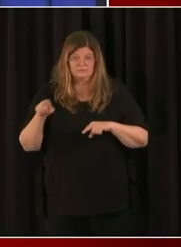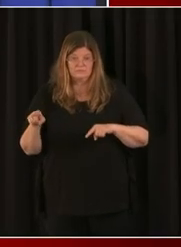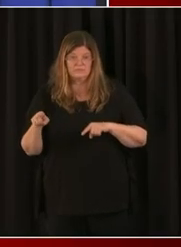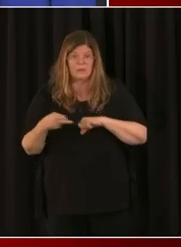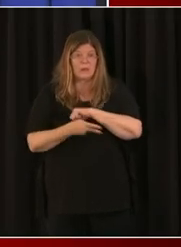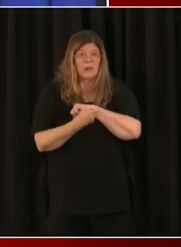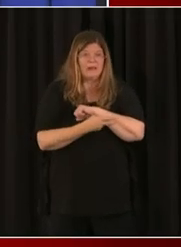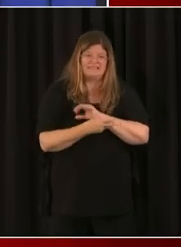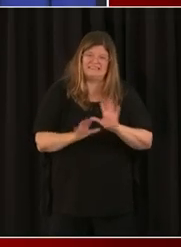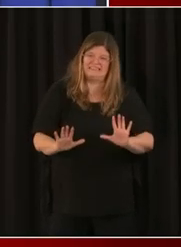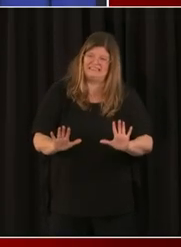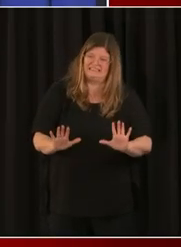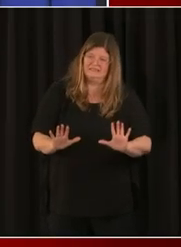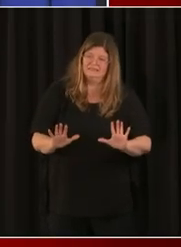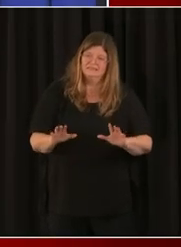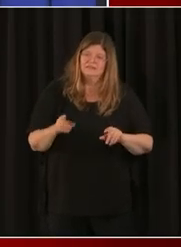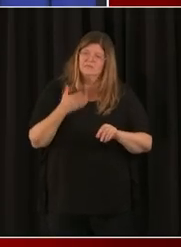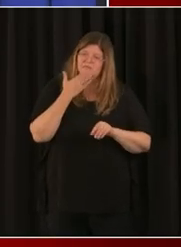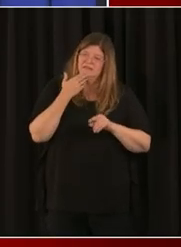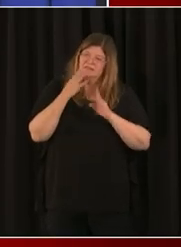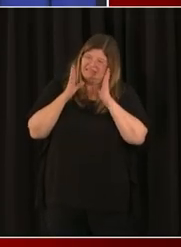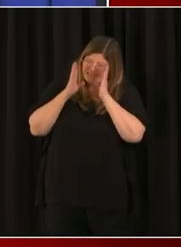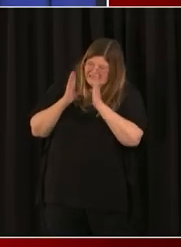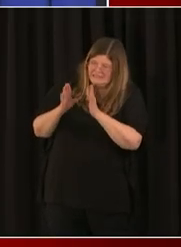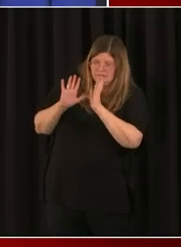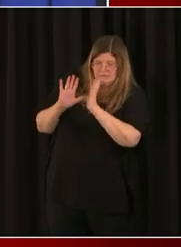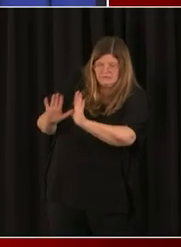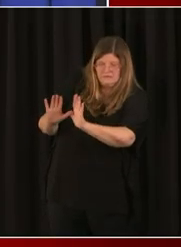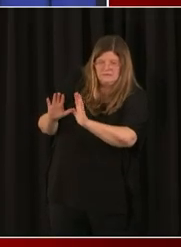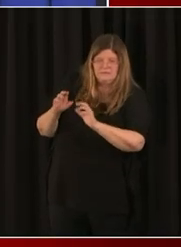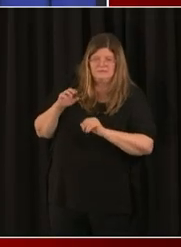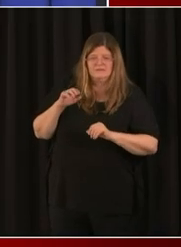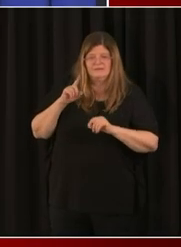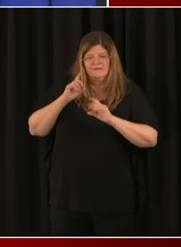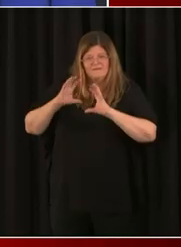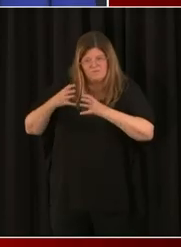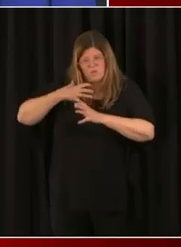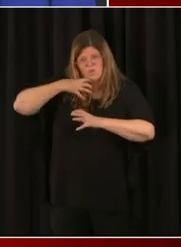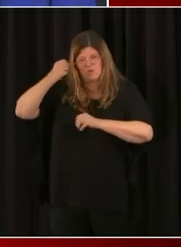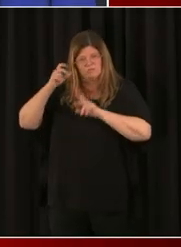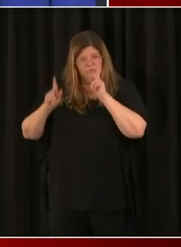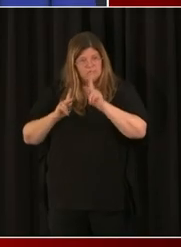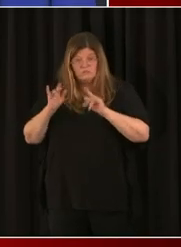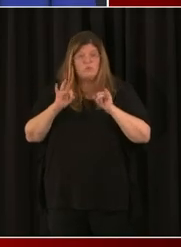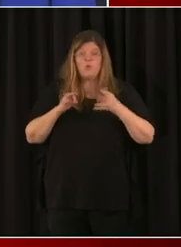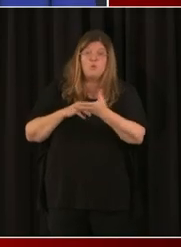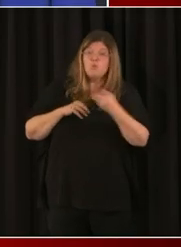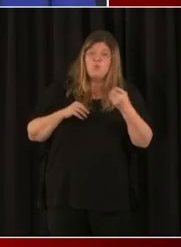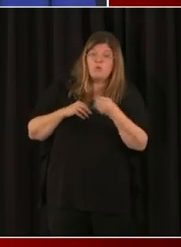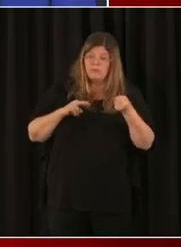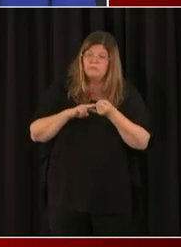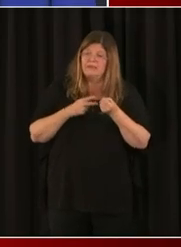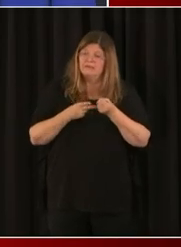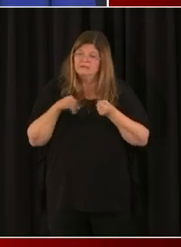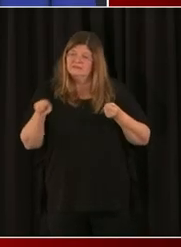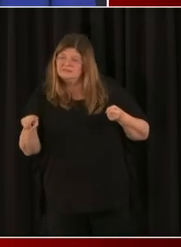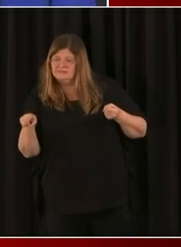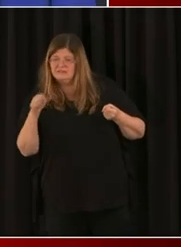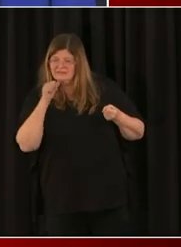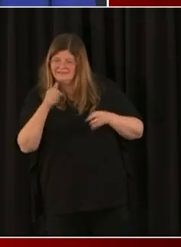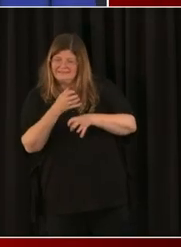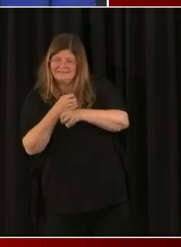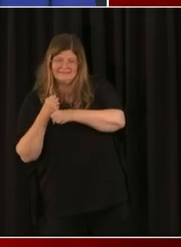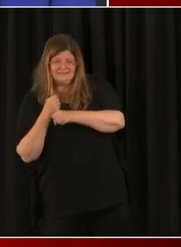old try to use the system, it can create a challenge for that population as well. So our systems are designed to